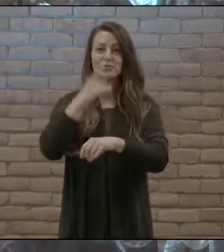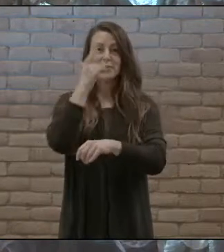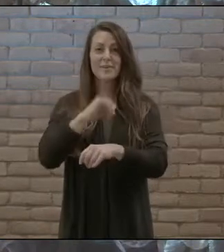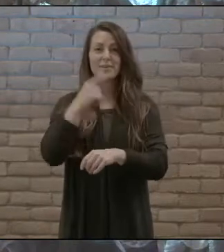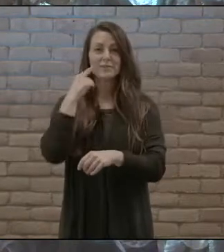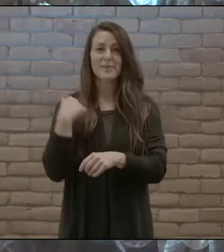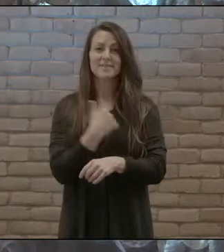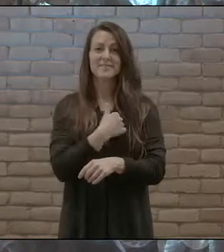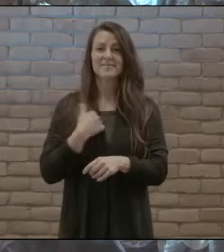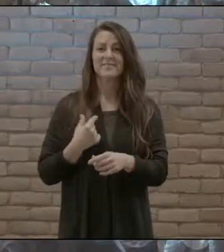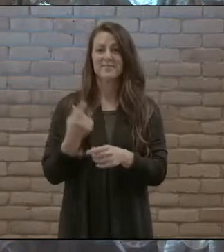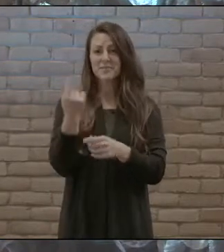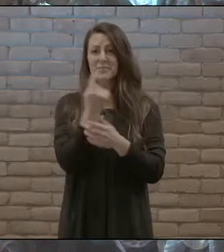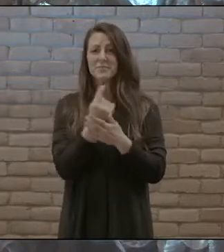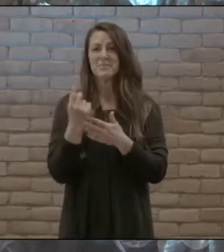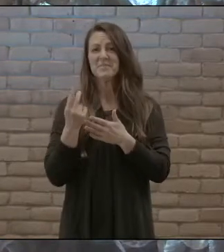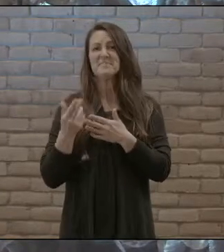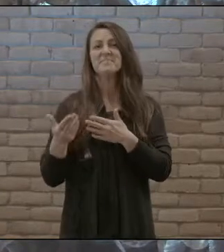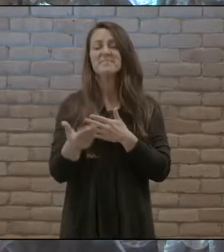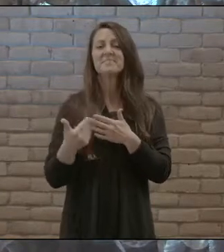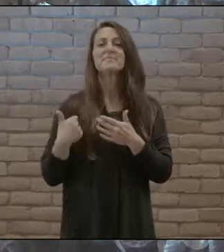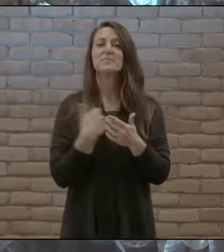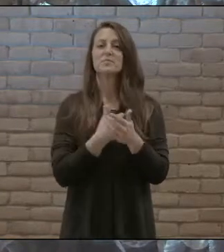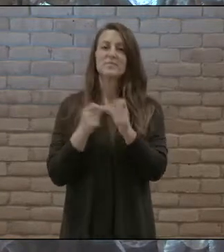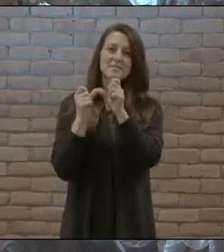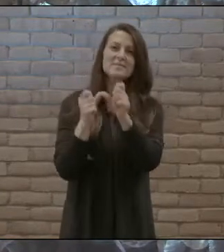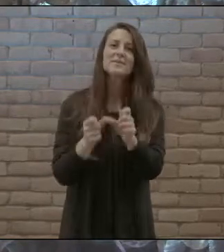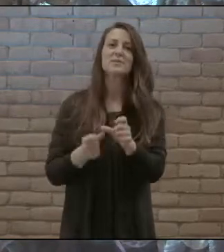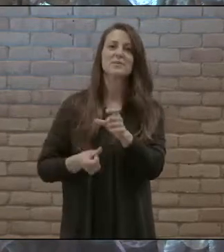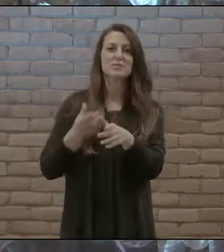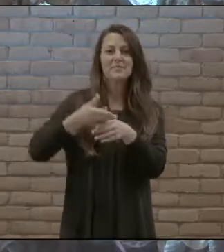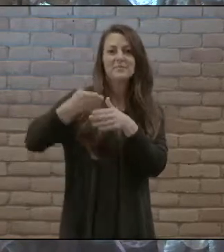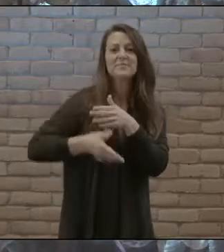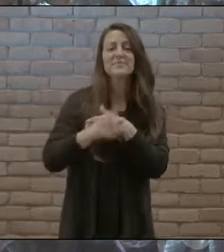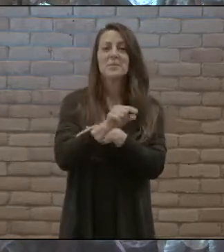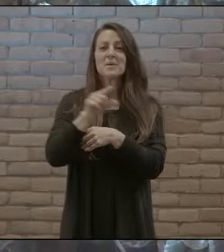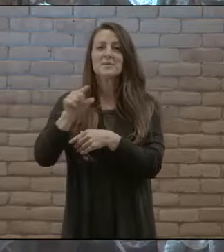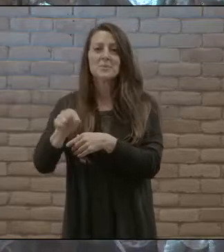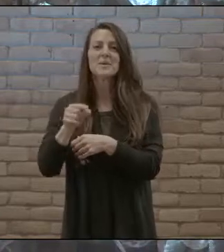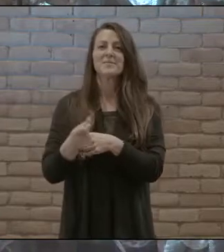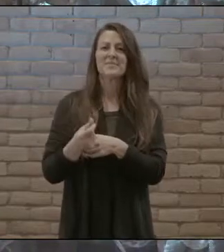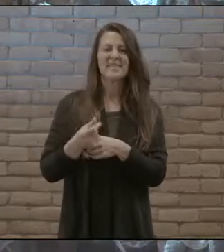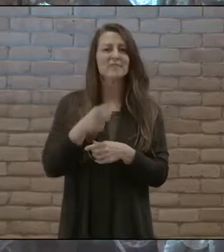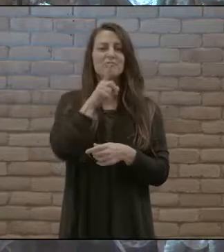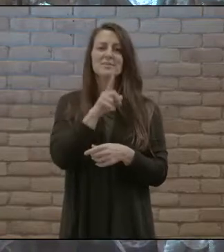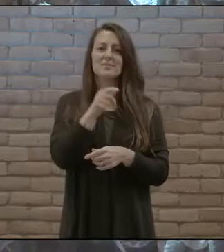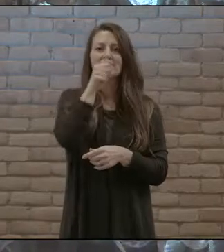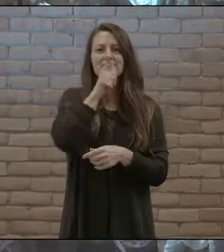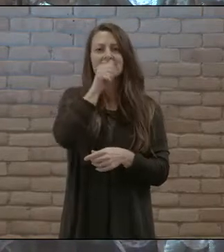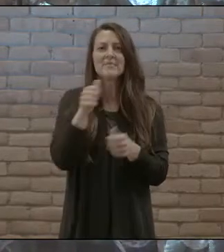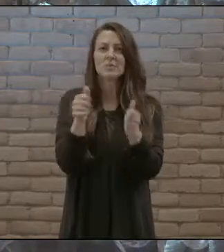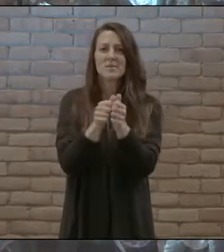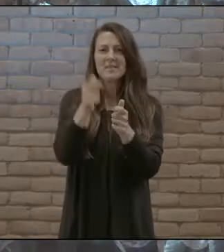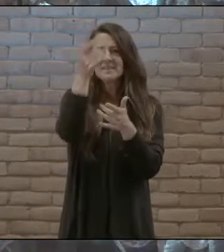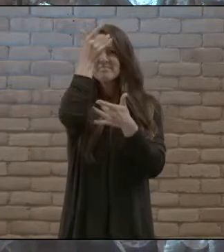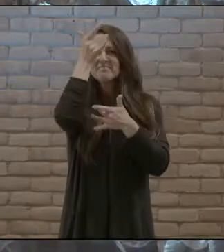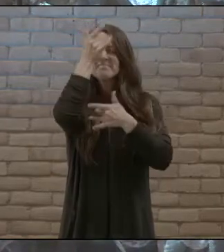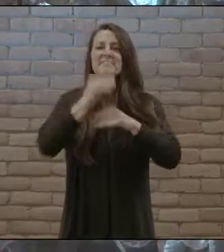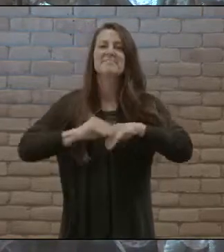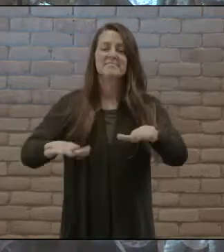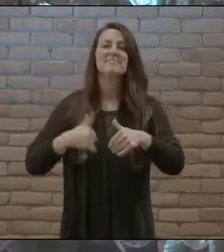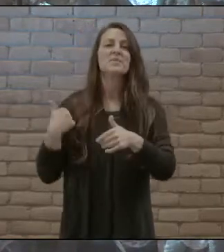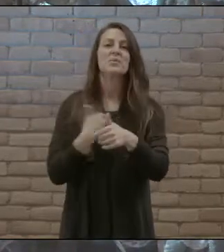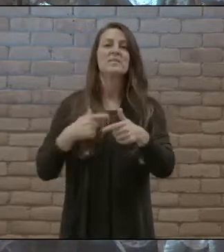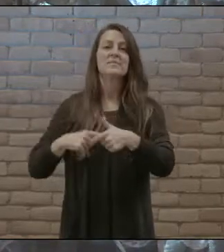few weeks as we continue to work our way through 2020 and deal with a worldwide pandemic. We have suspended our